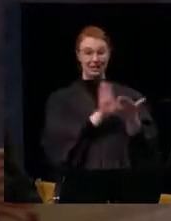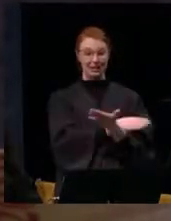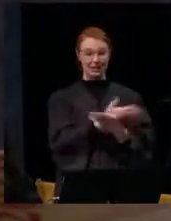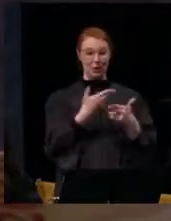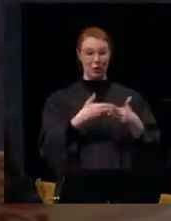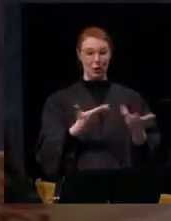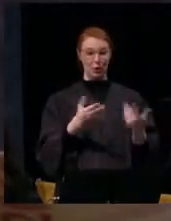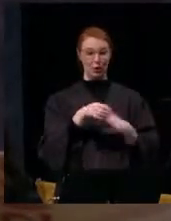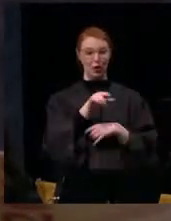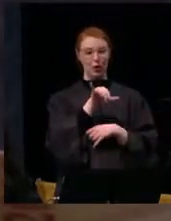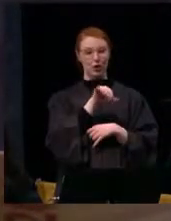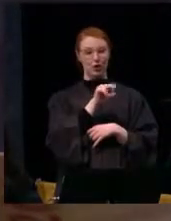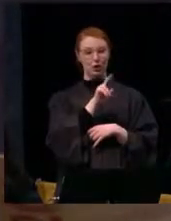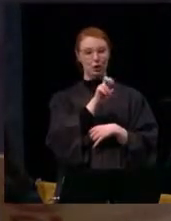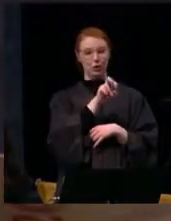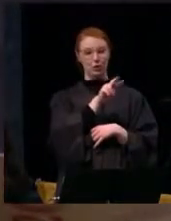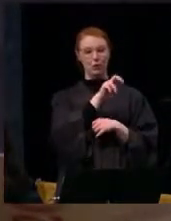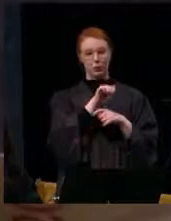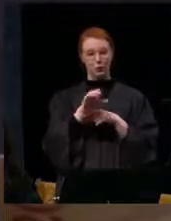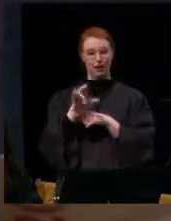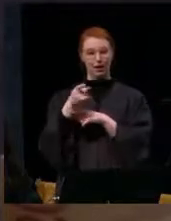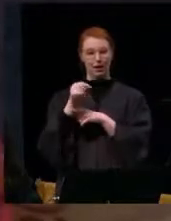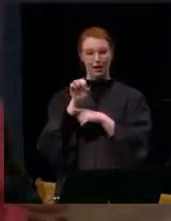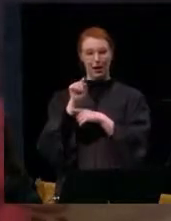Friend in Me, arranged by Randy Newman.